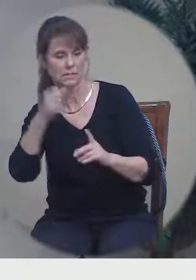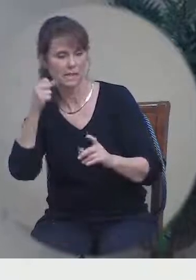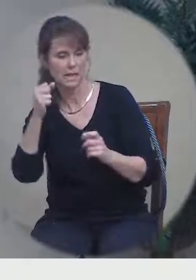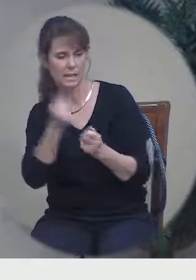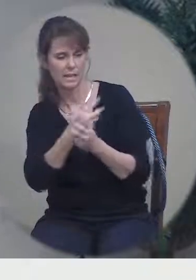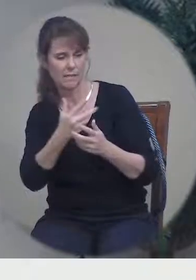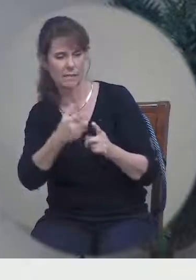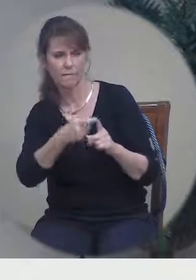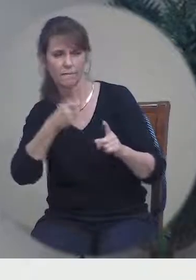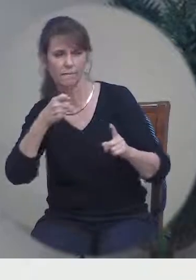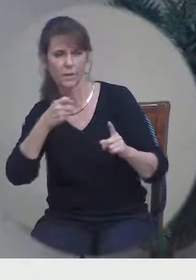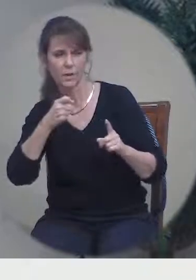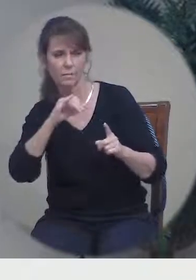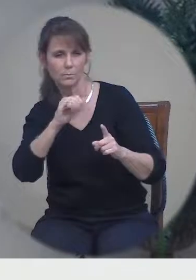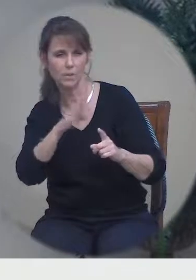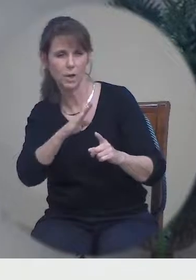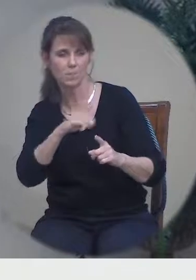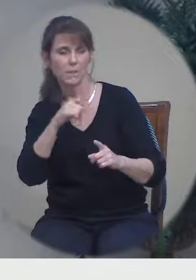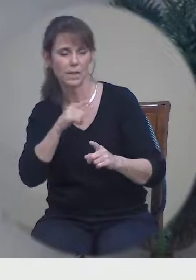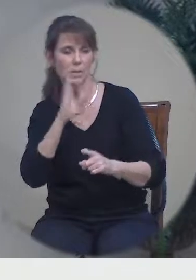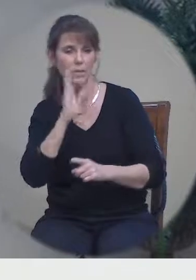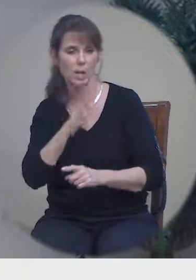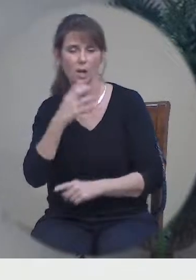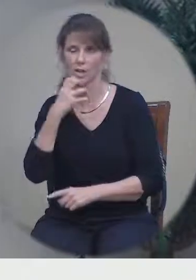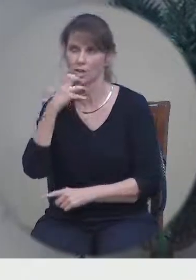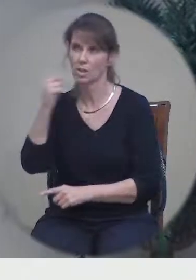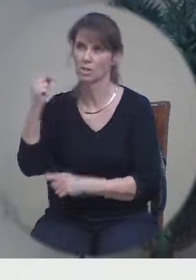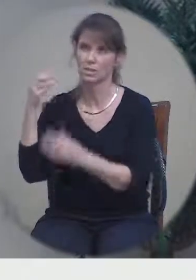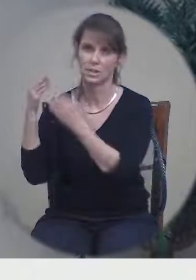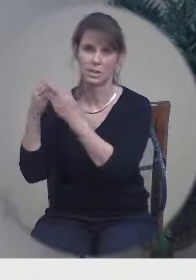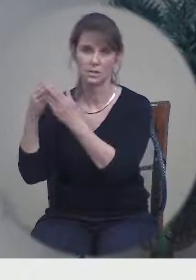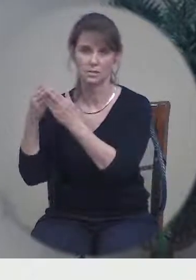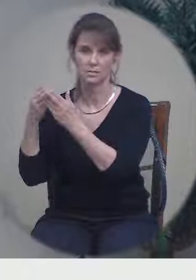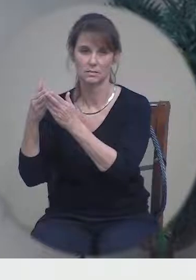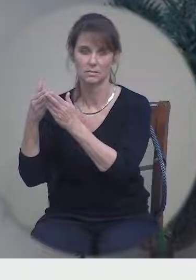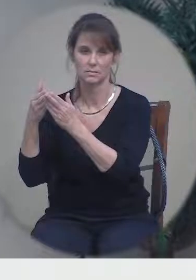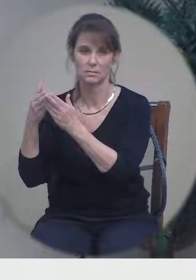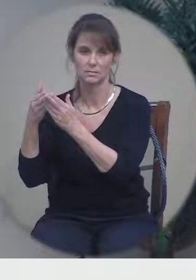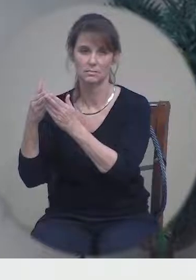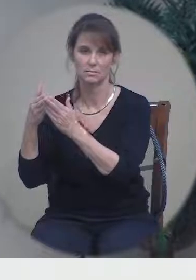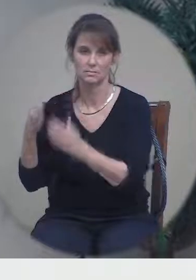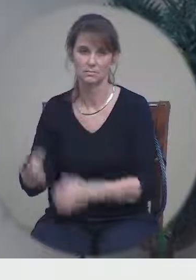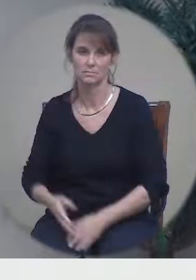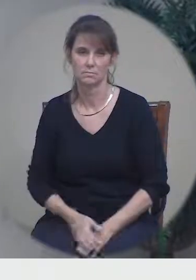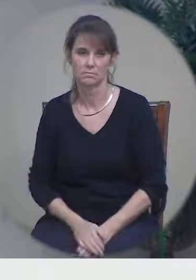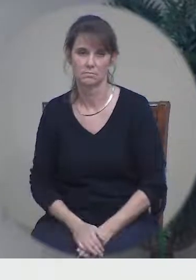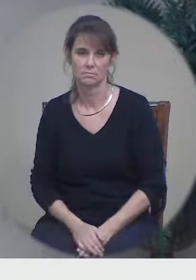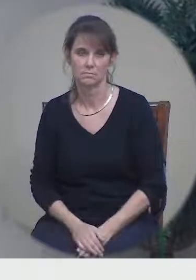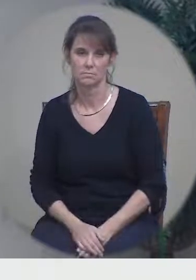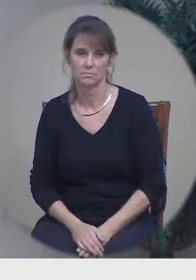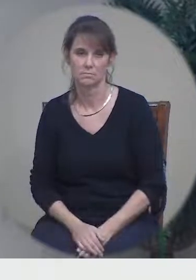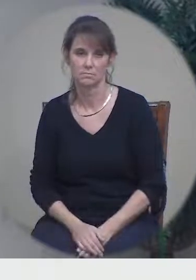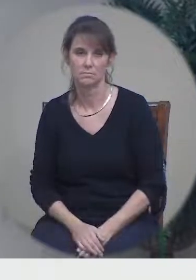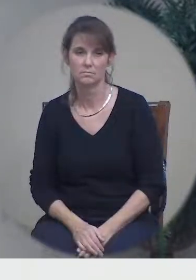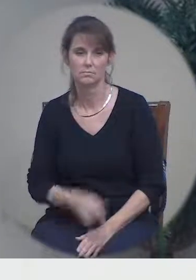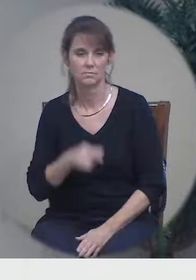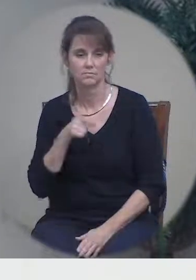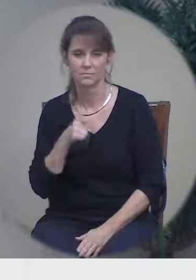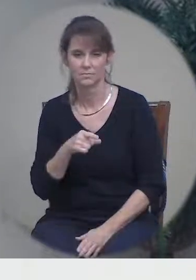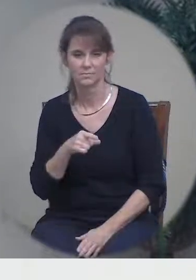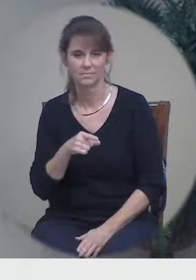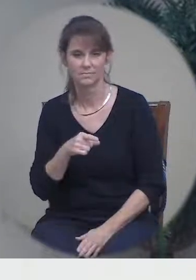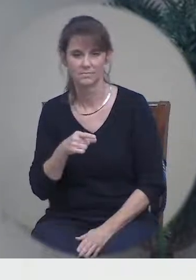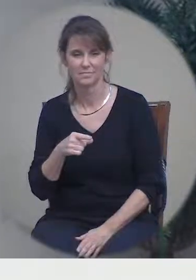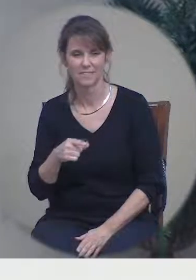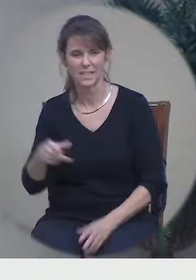You see a level of cynicism in Satan that he doubts that man would serve God without being